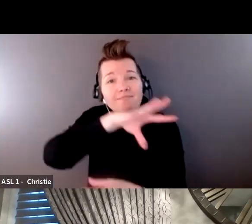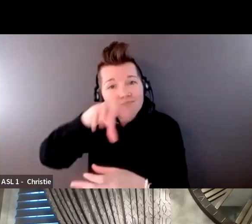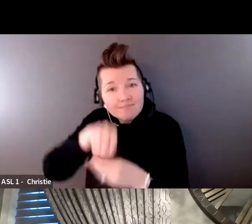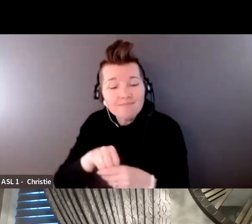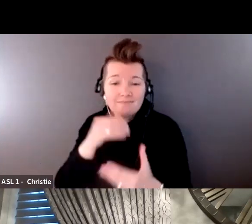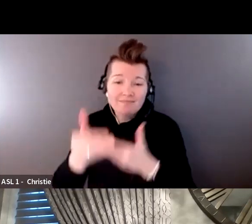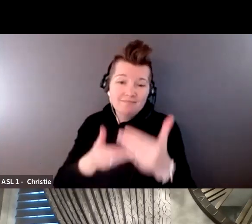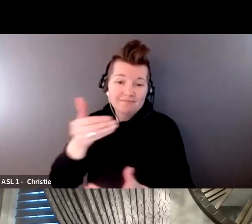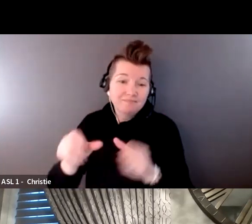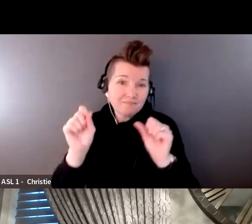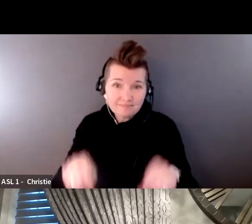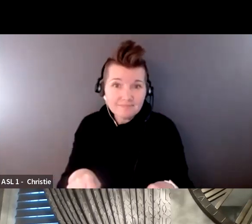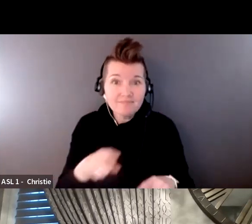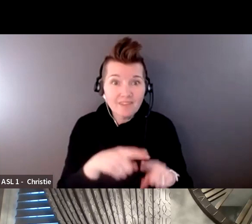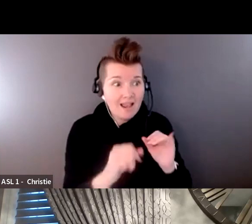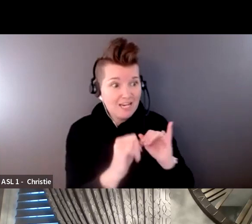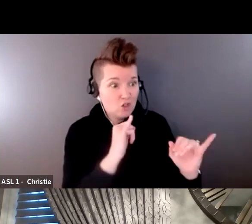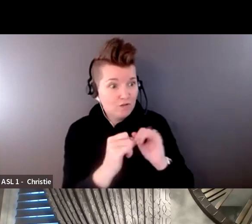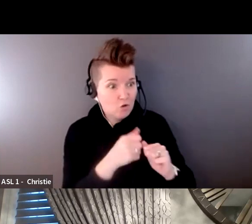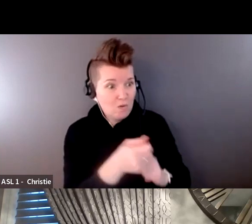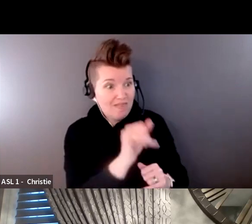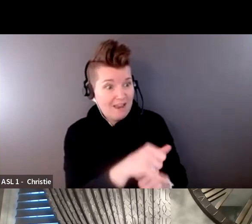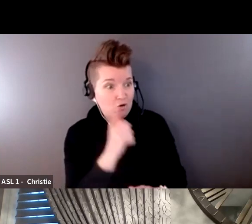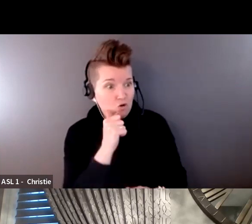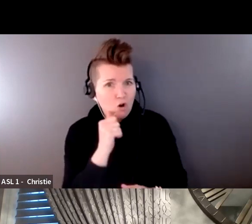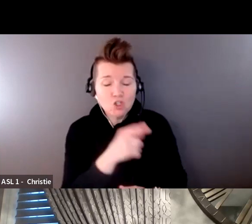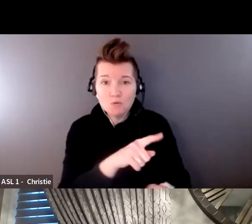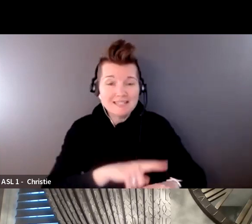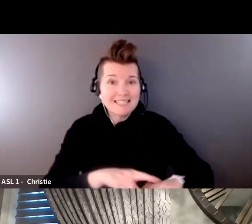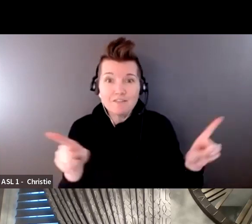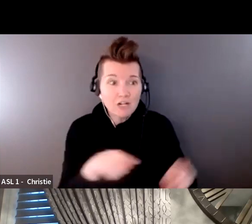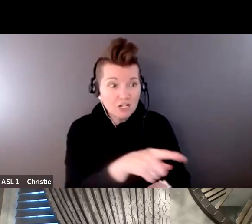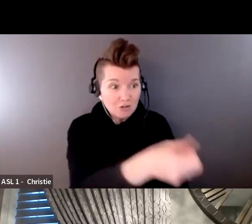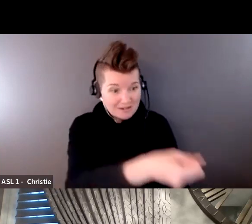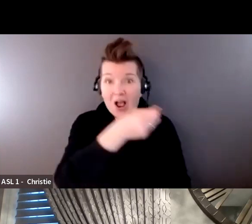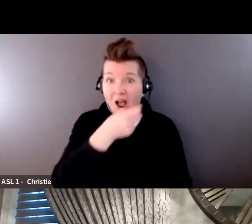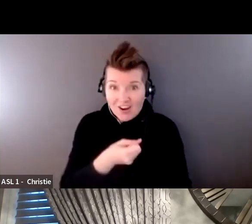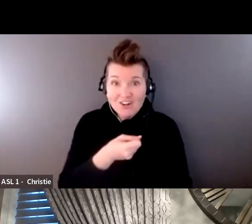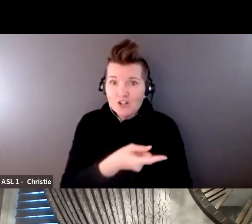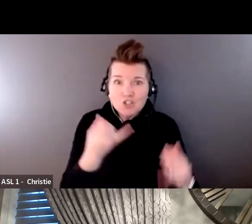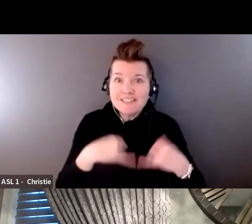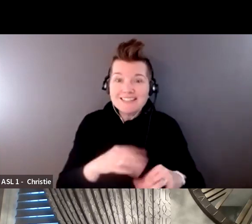I interviewed with a much different girl, and to this day, she's still a part of the Goodness Gift. But